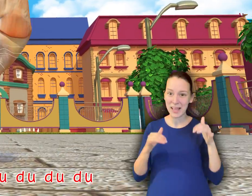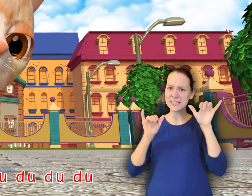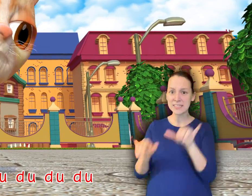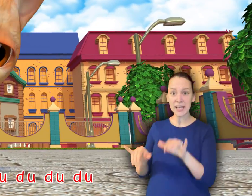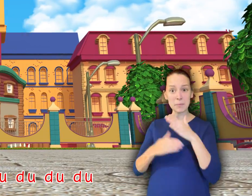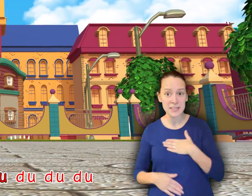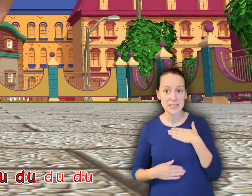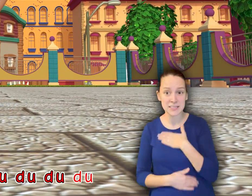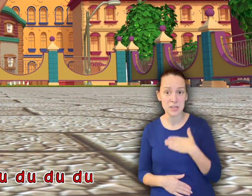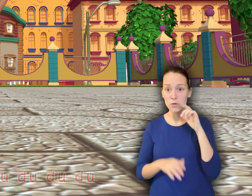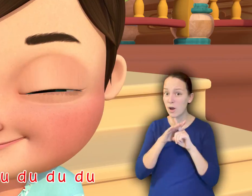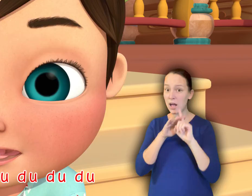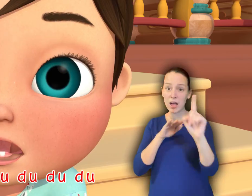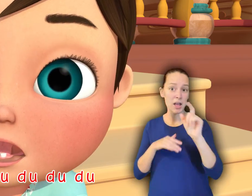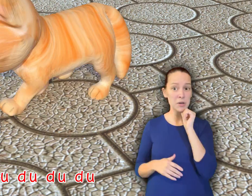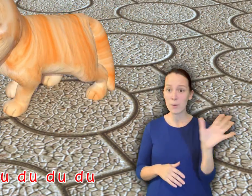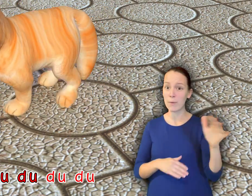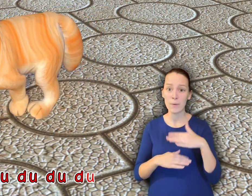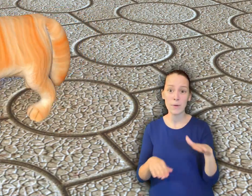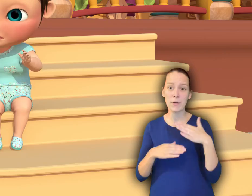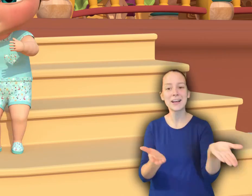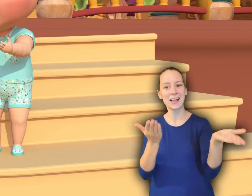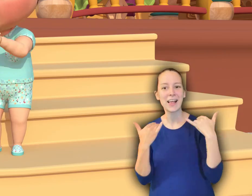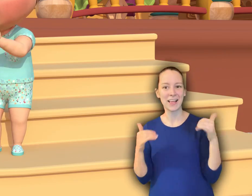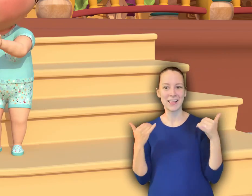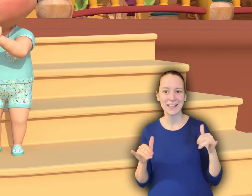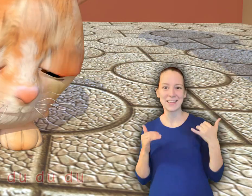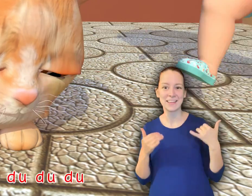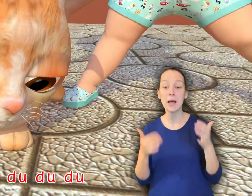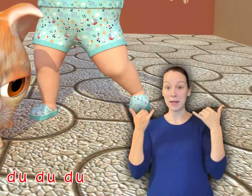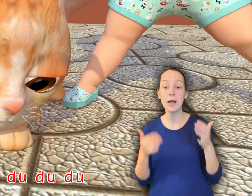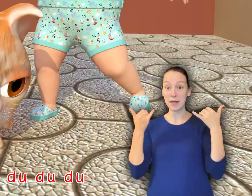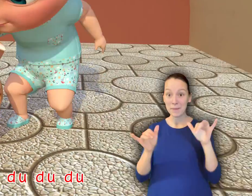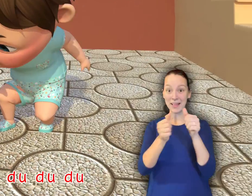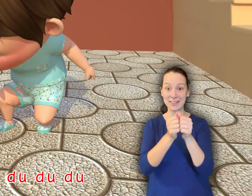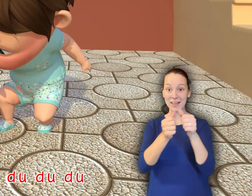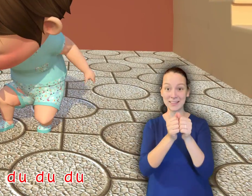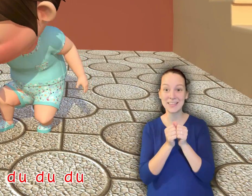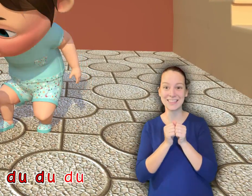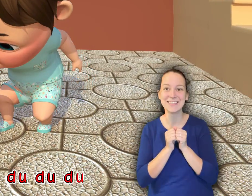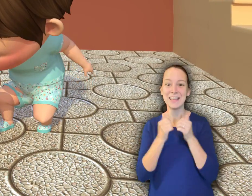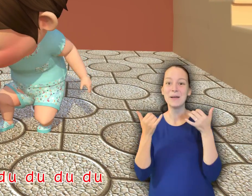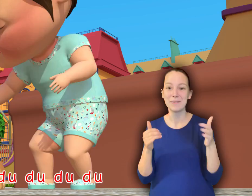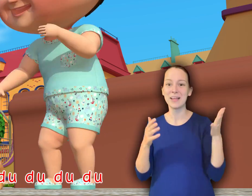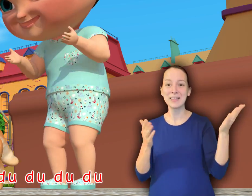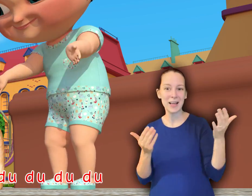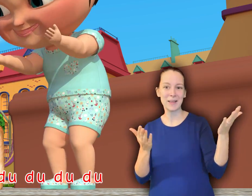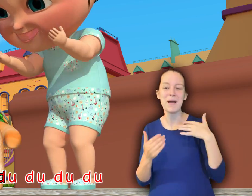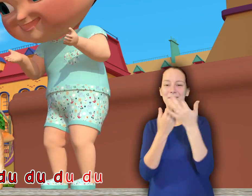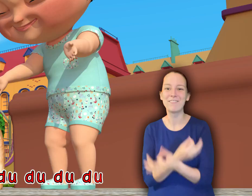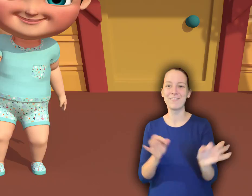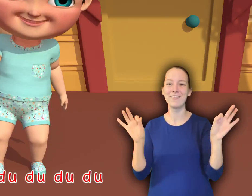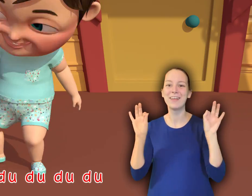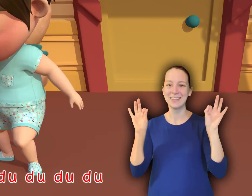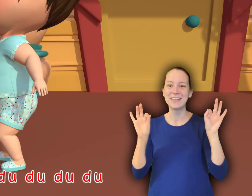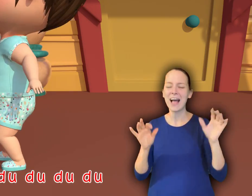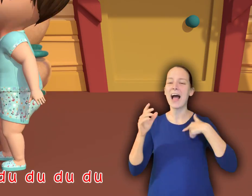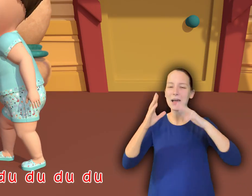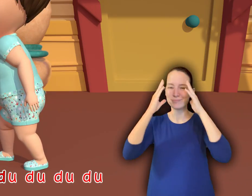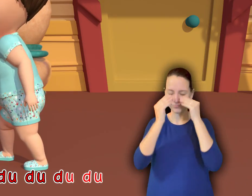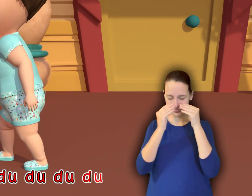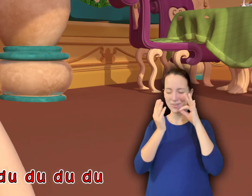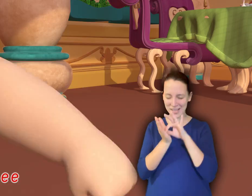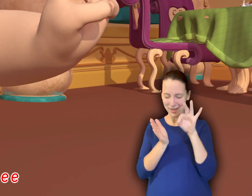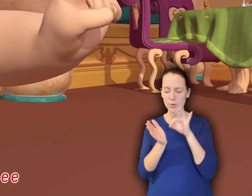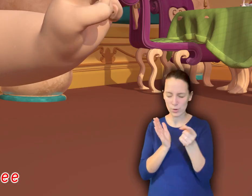play won't you stay don't run away come and play play with me for while they free